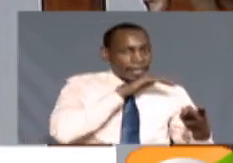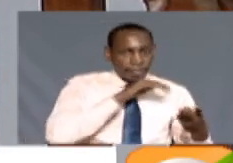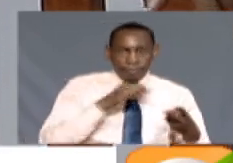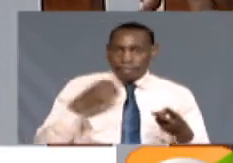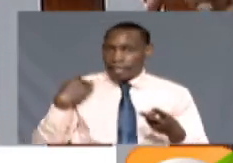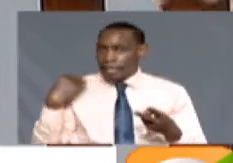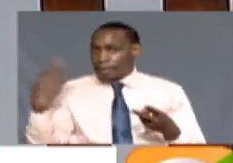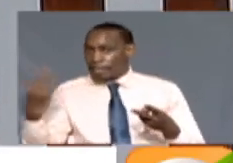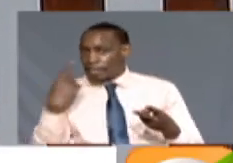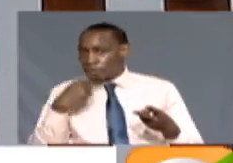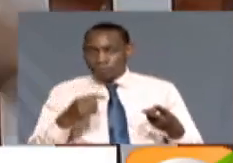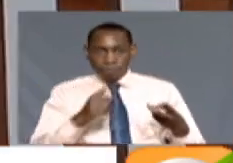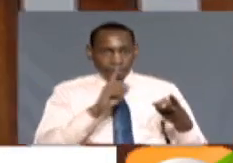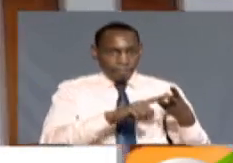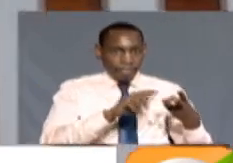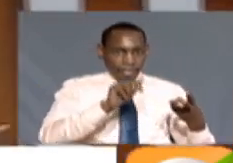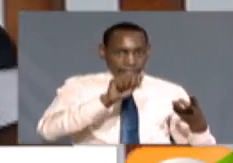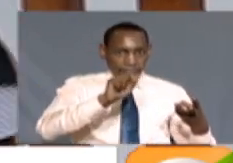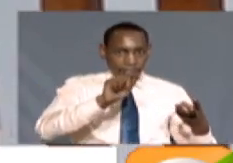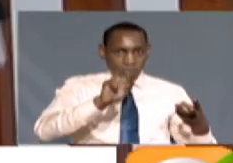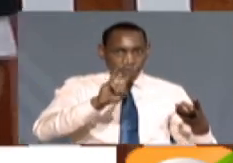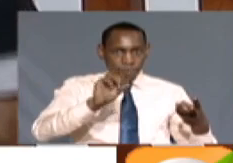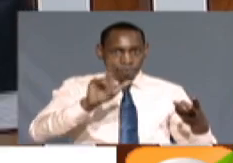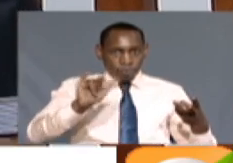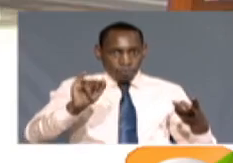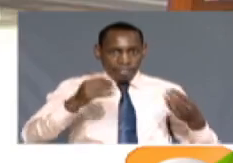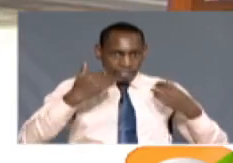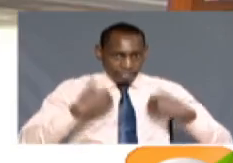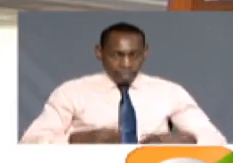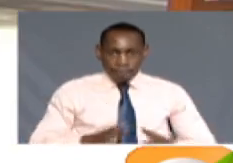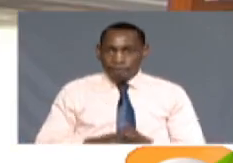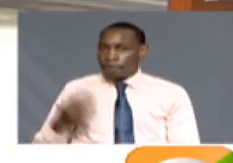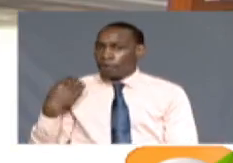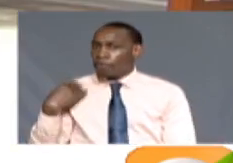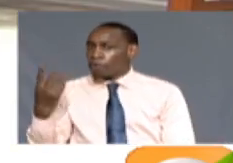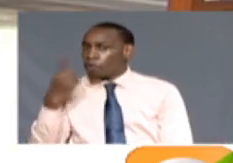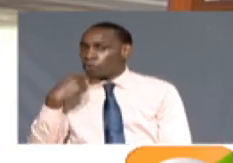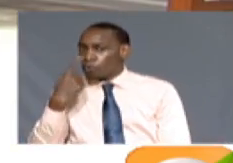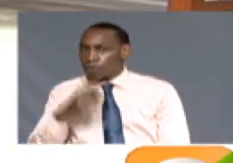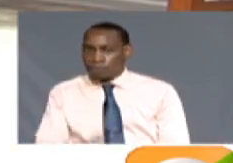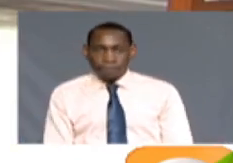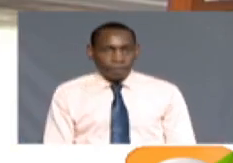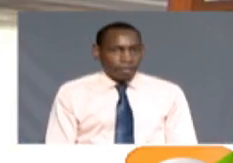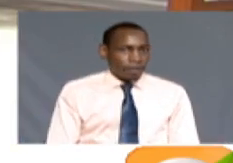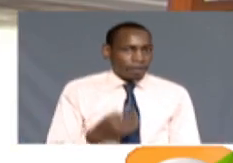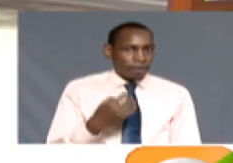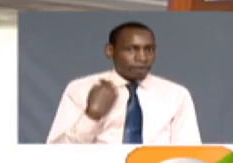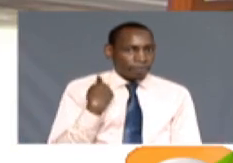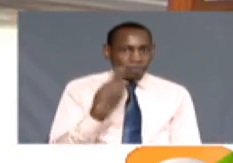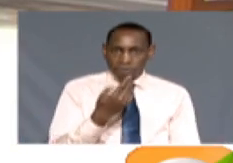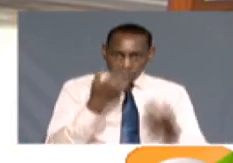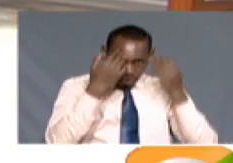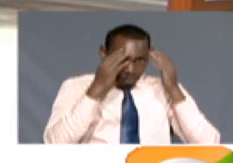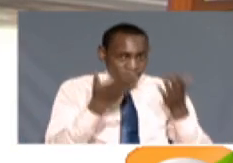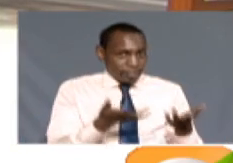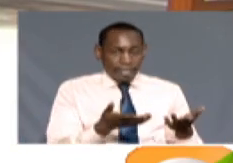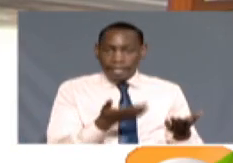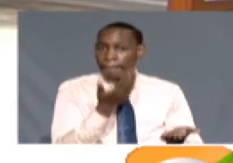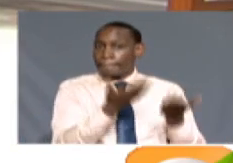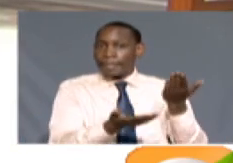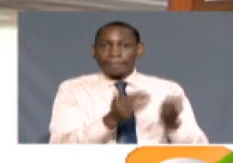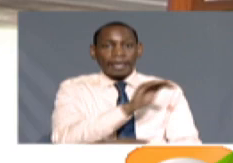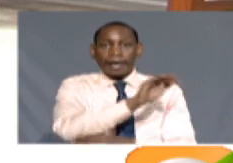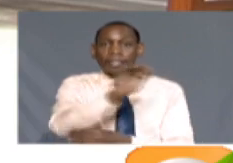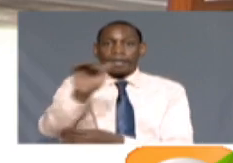Number three. Francis Atwoli. Yeah. Who's four? Four, I can't know currently unless we